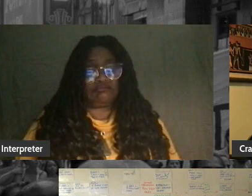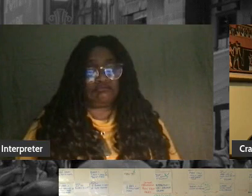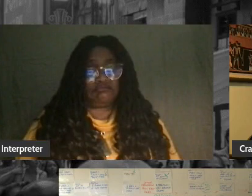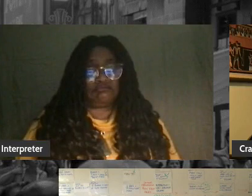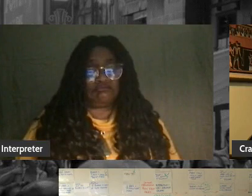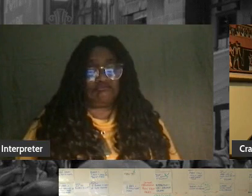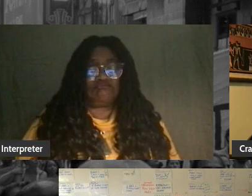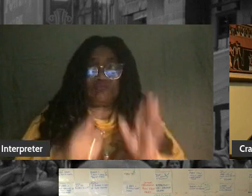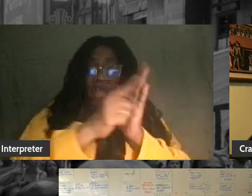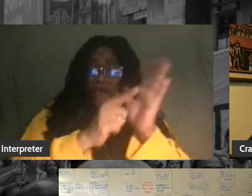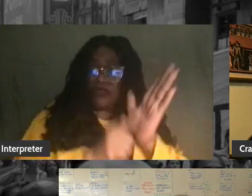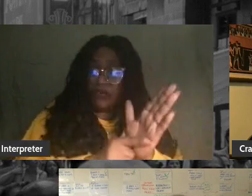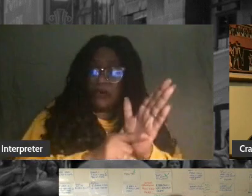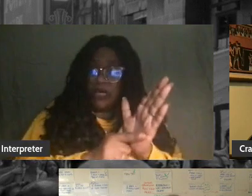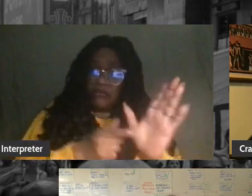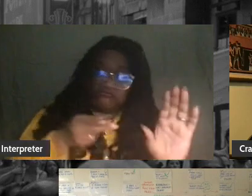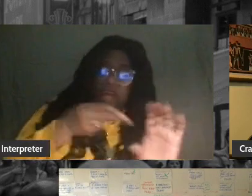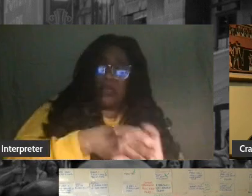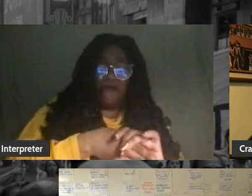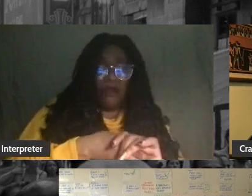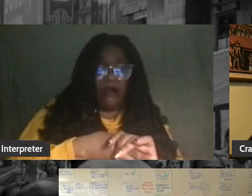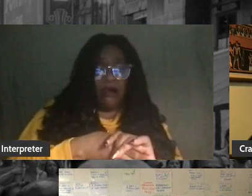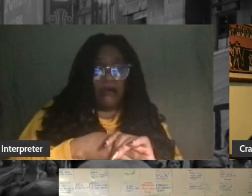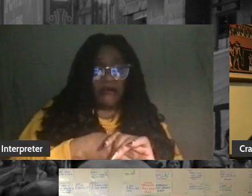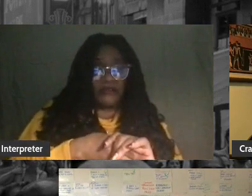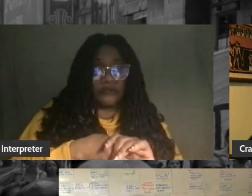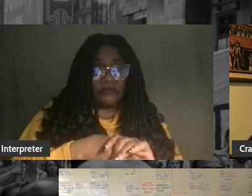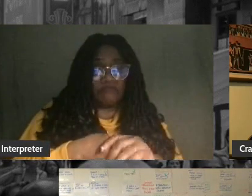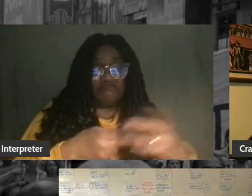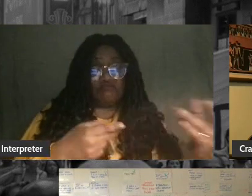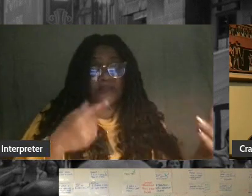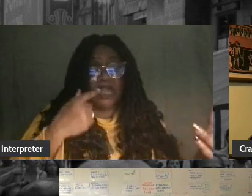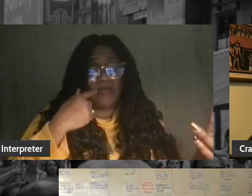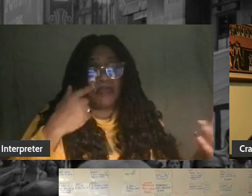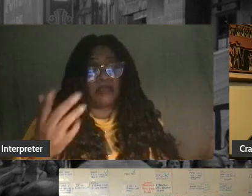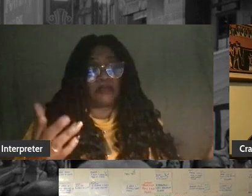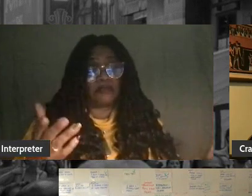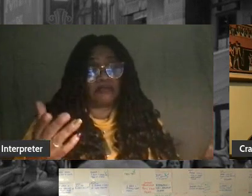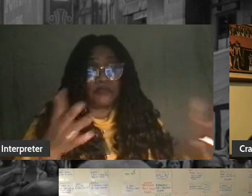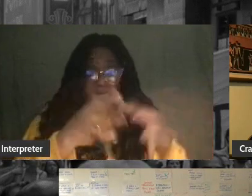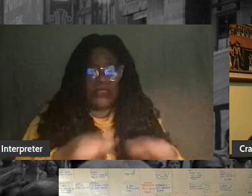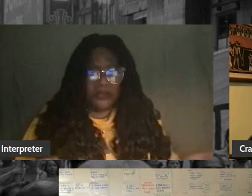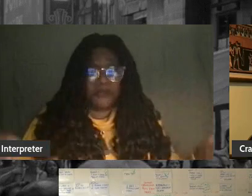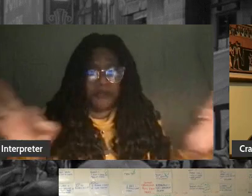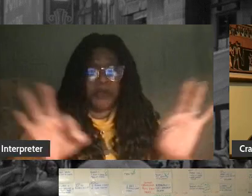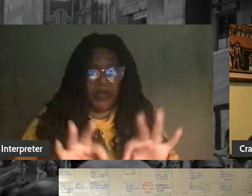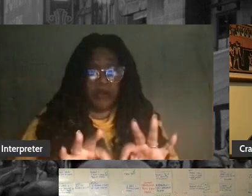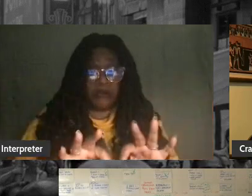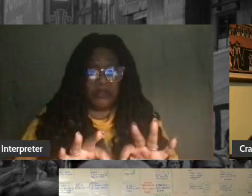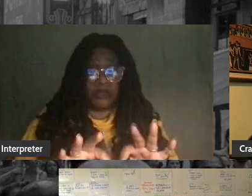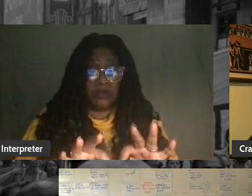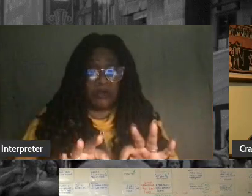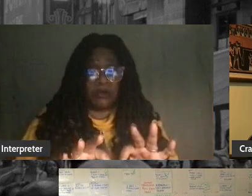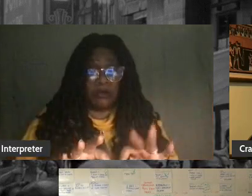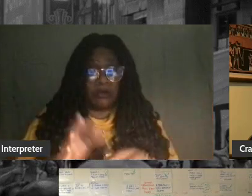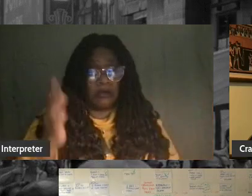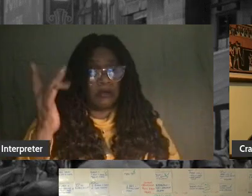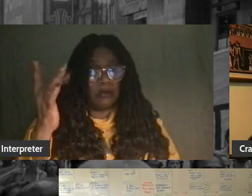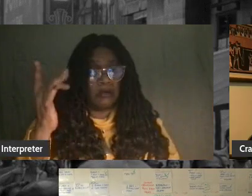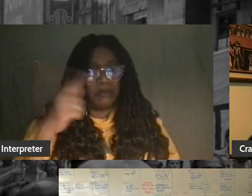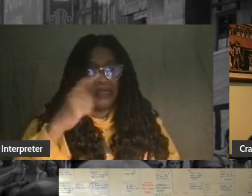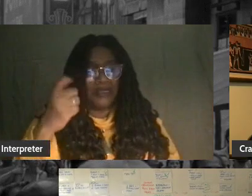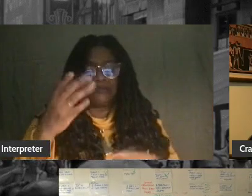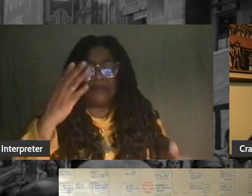attorney involved at the outset is pretty crucial, because you may